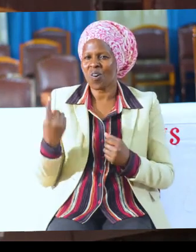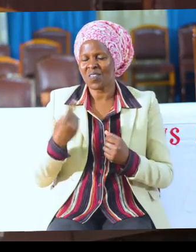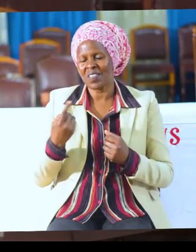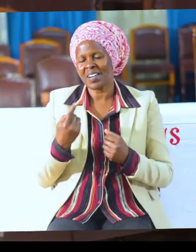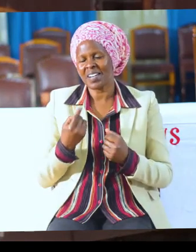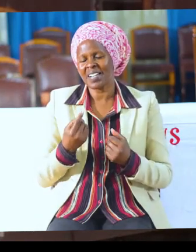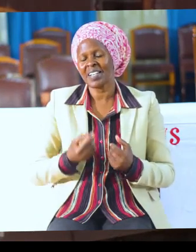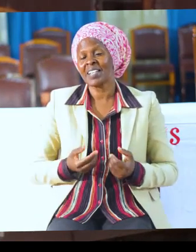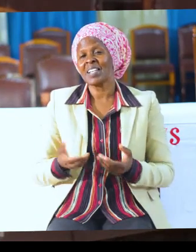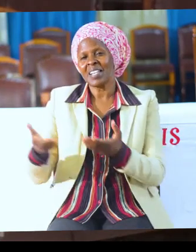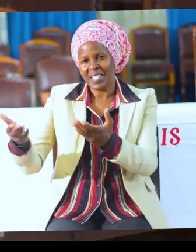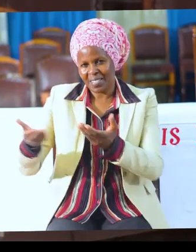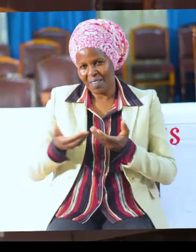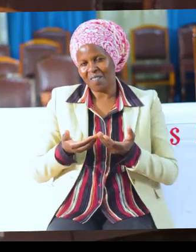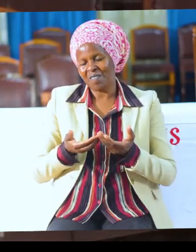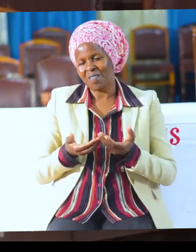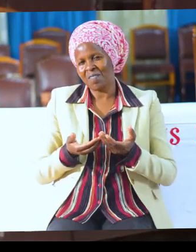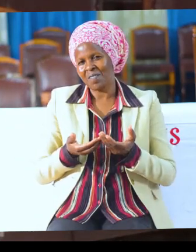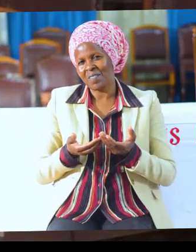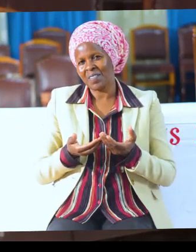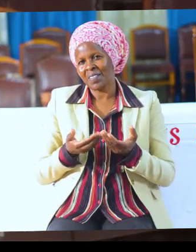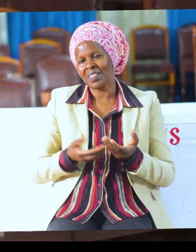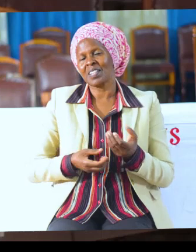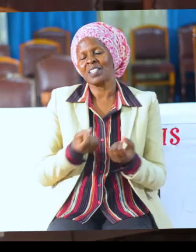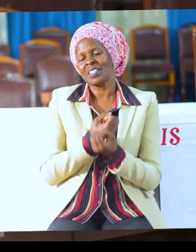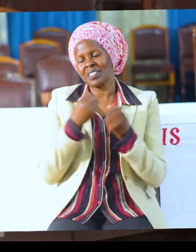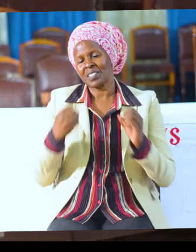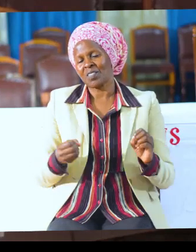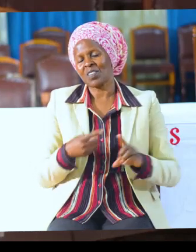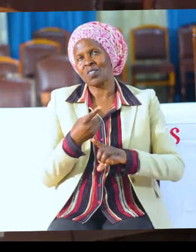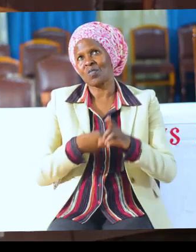do is gladly accept the